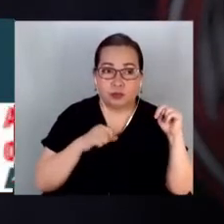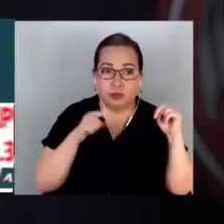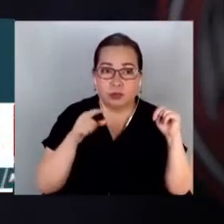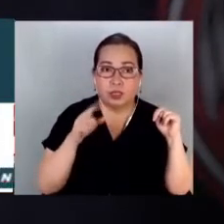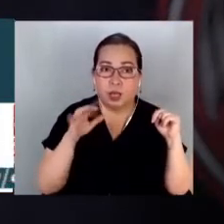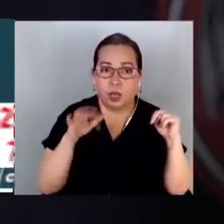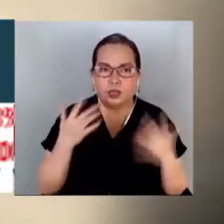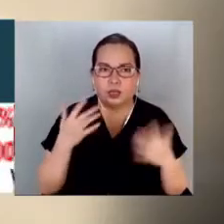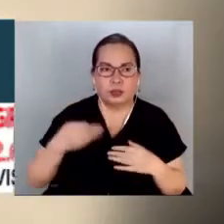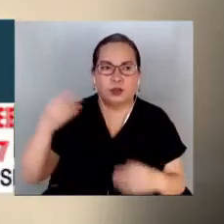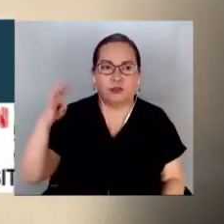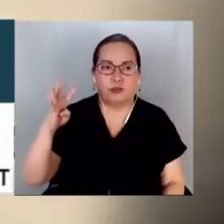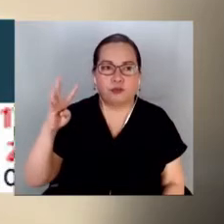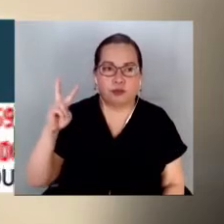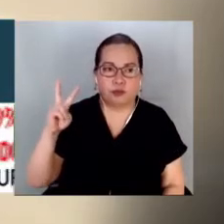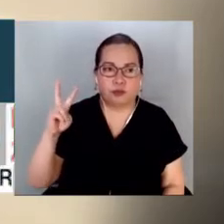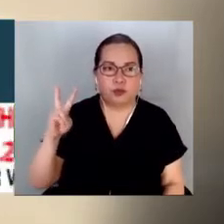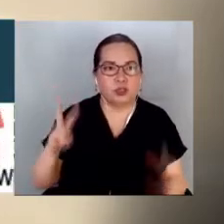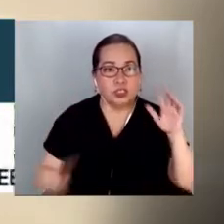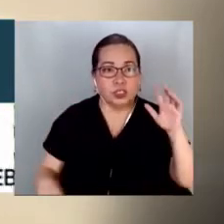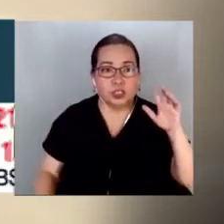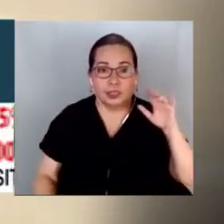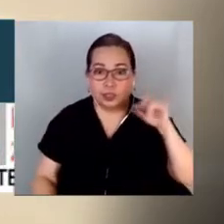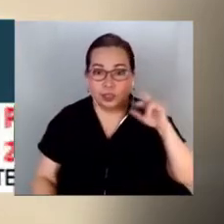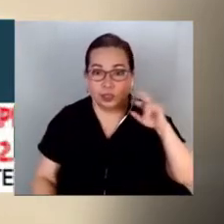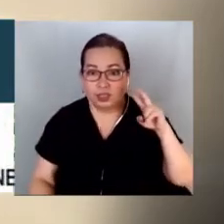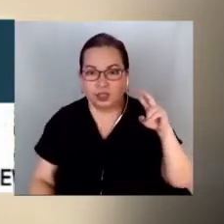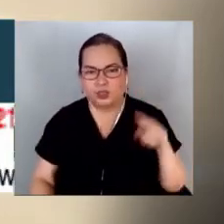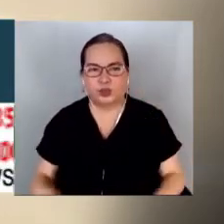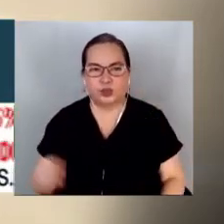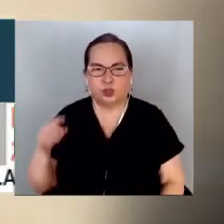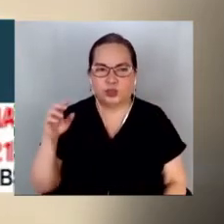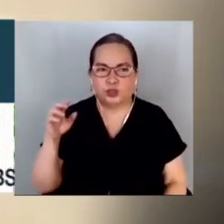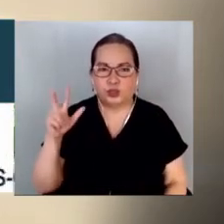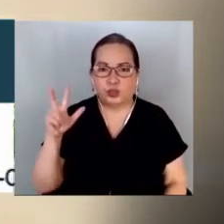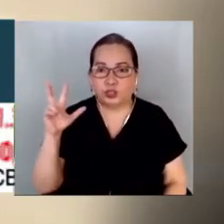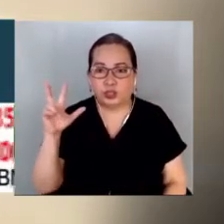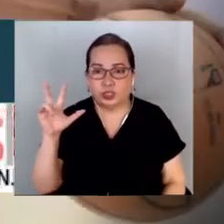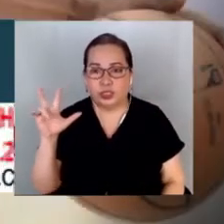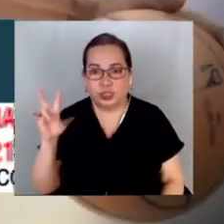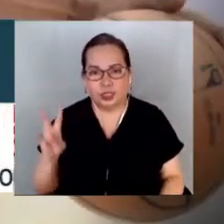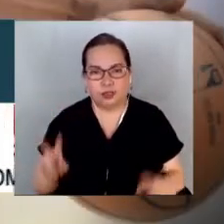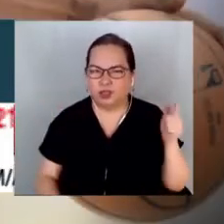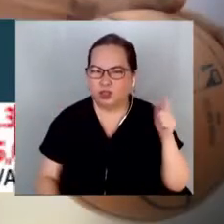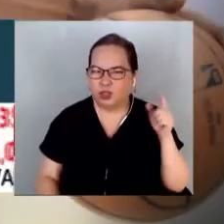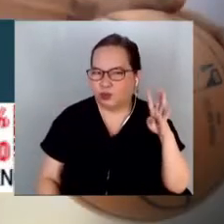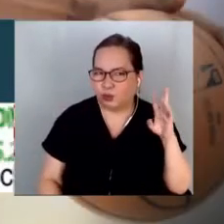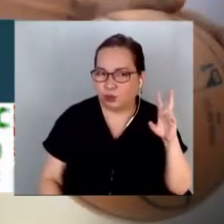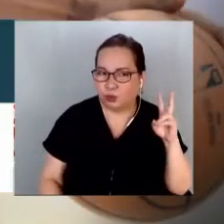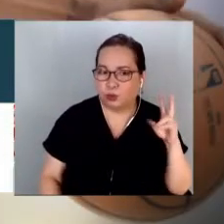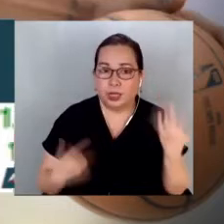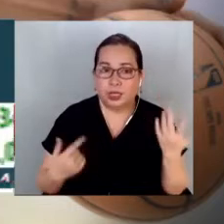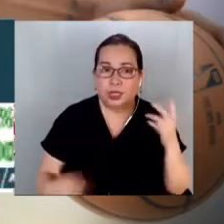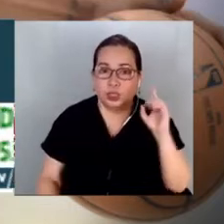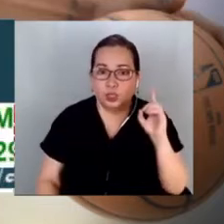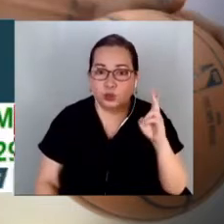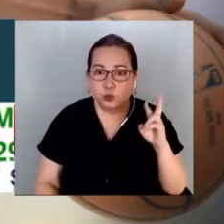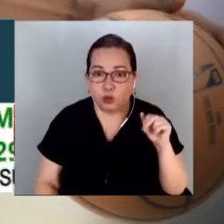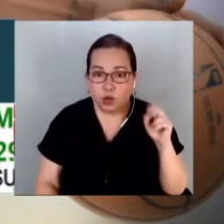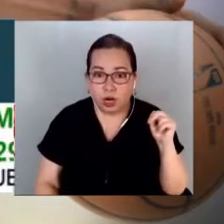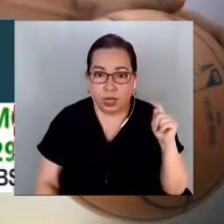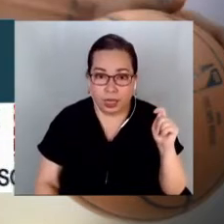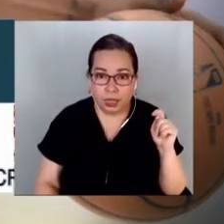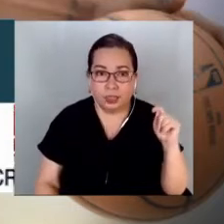42 points. Irving had 37 points in his return to action, while fellow Big Three members Kevin Durant and James